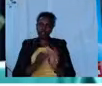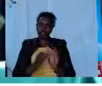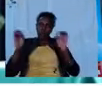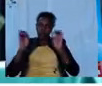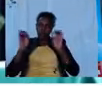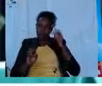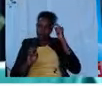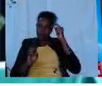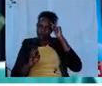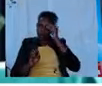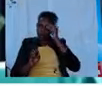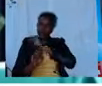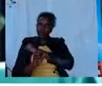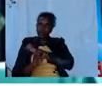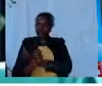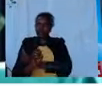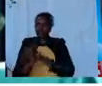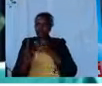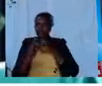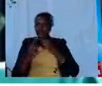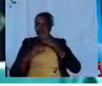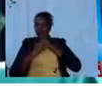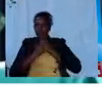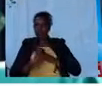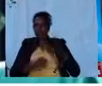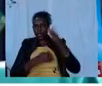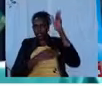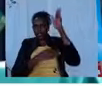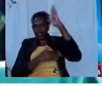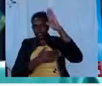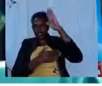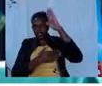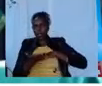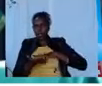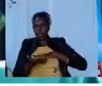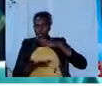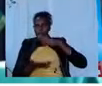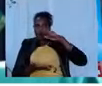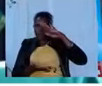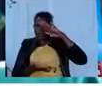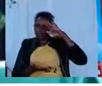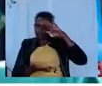Jesus, oh, for grace to trust him